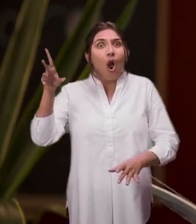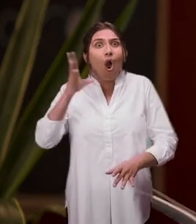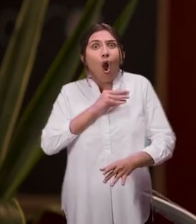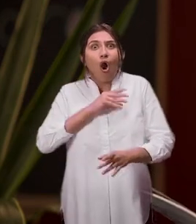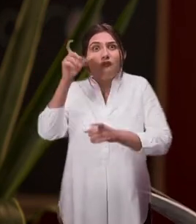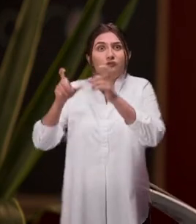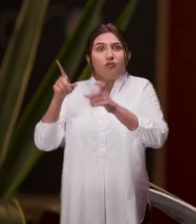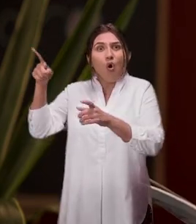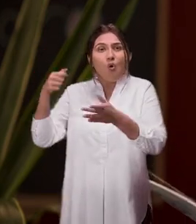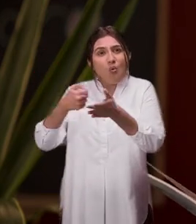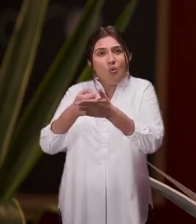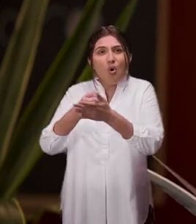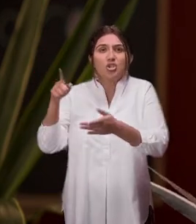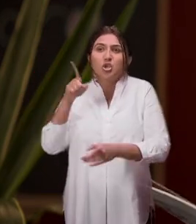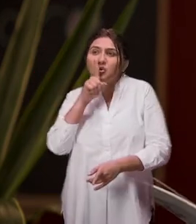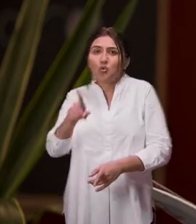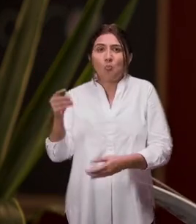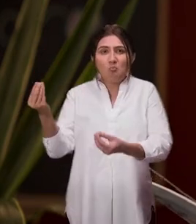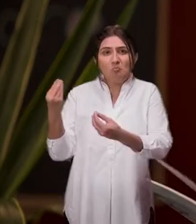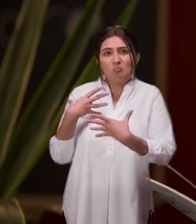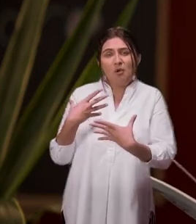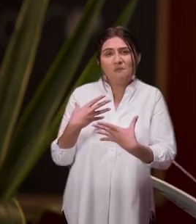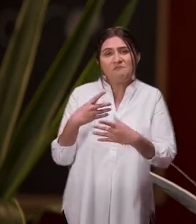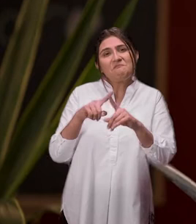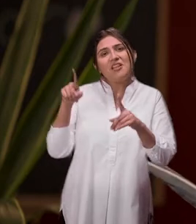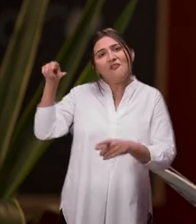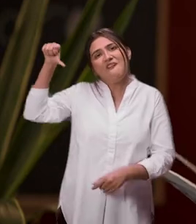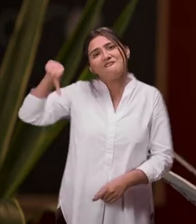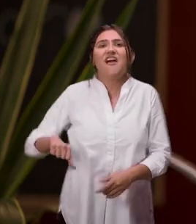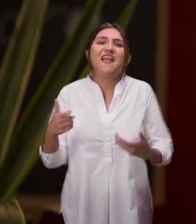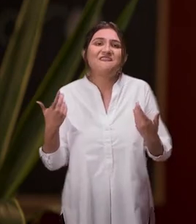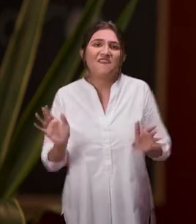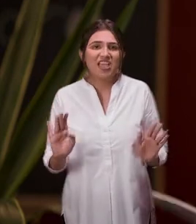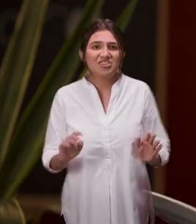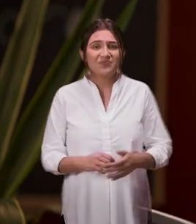the dangerous men tried to silence me, but they failed.